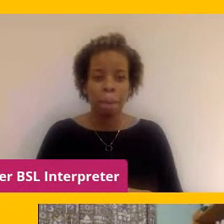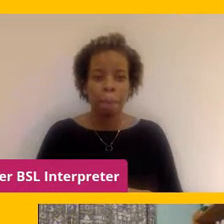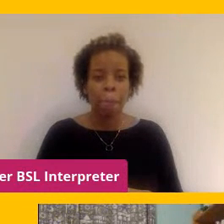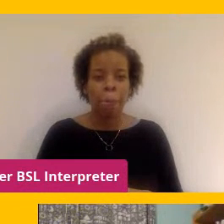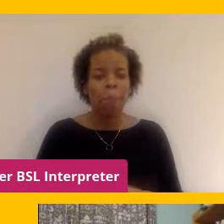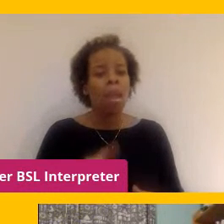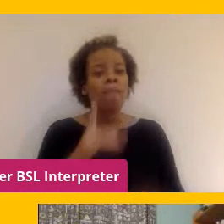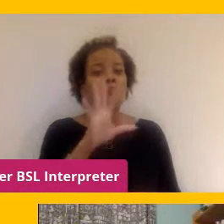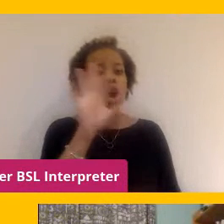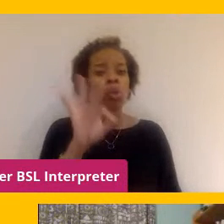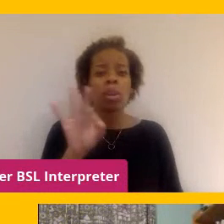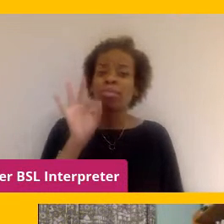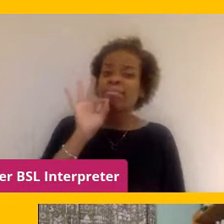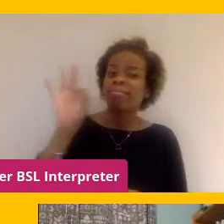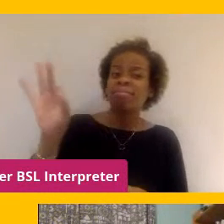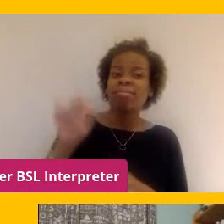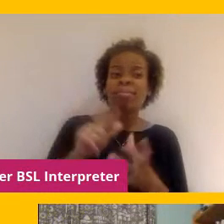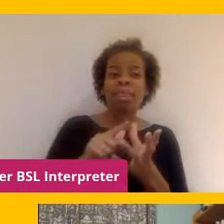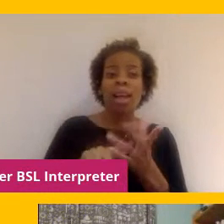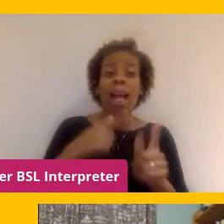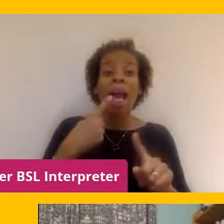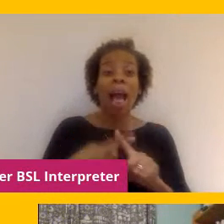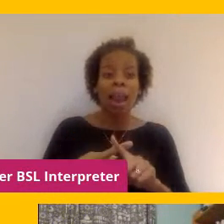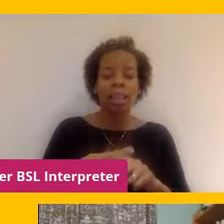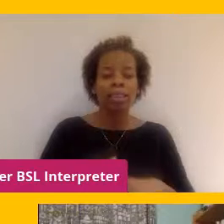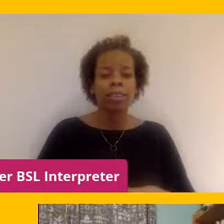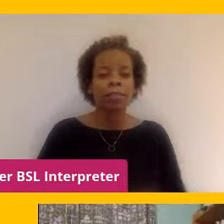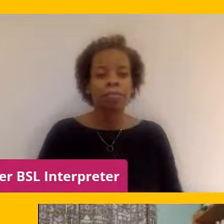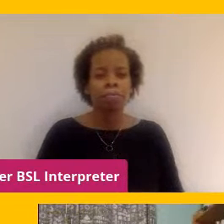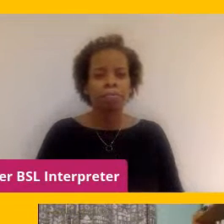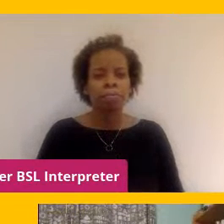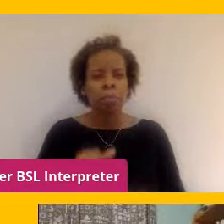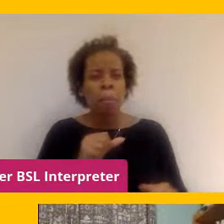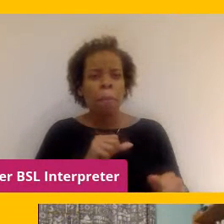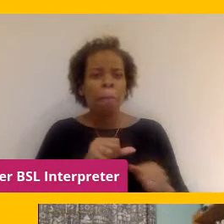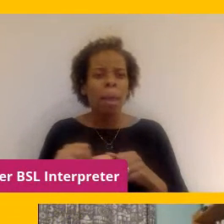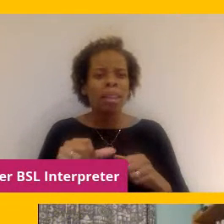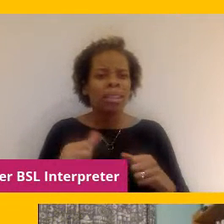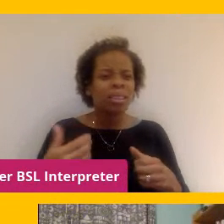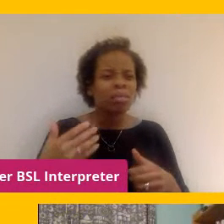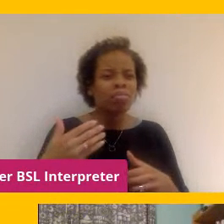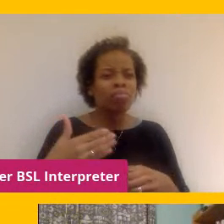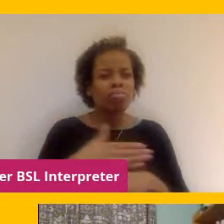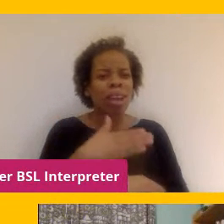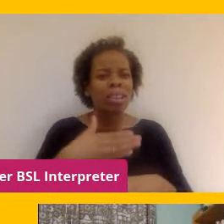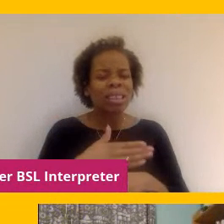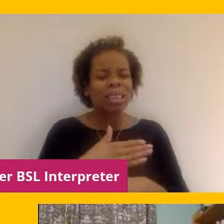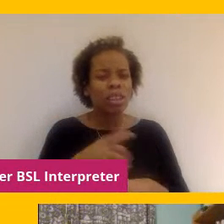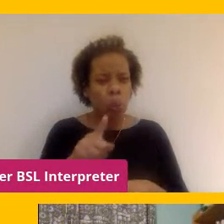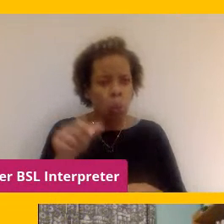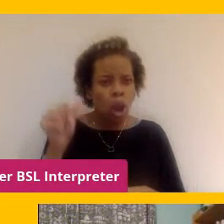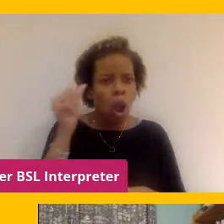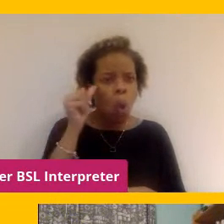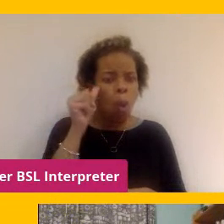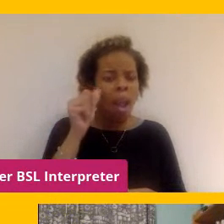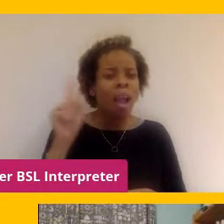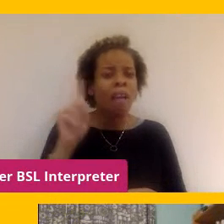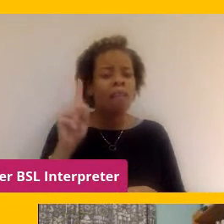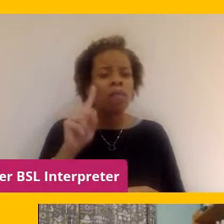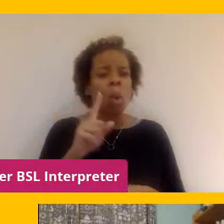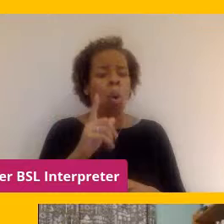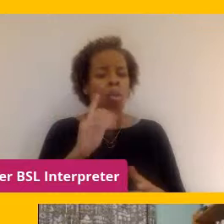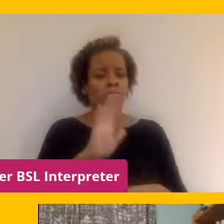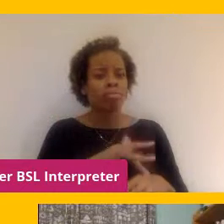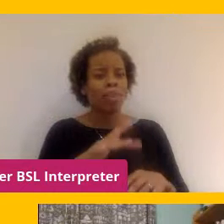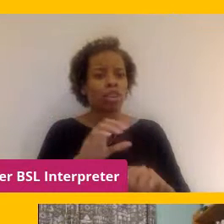And the question is, what best practice are you aware of to ensure that professional services staff remain safe long-term